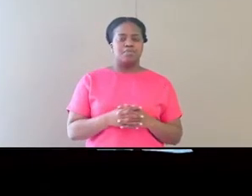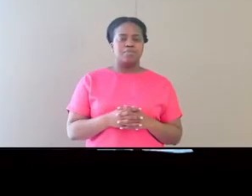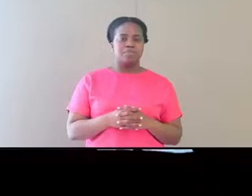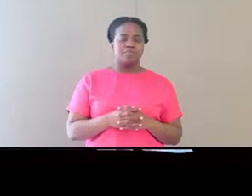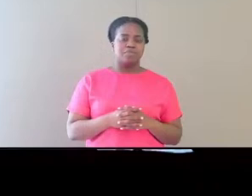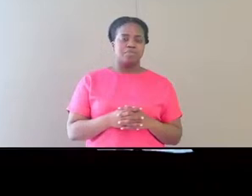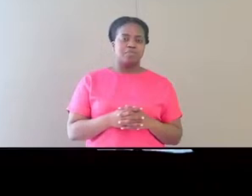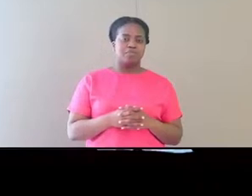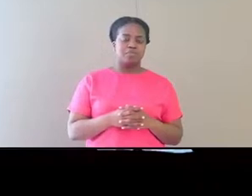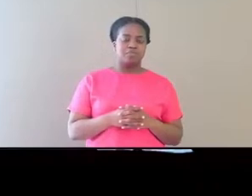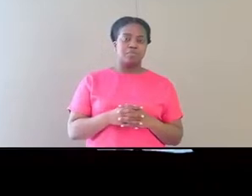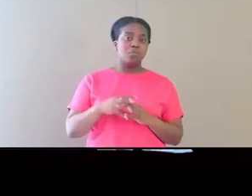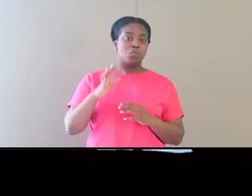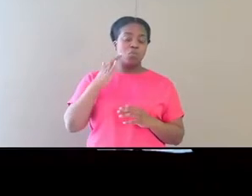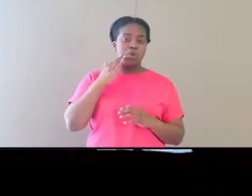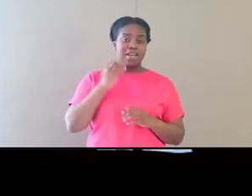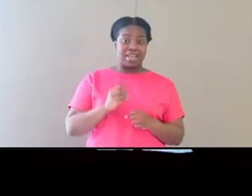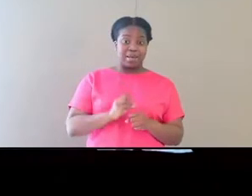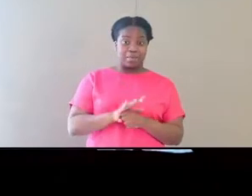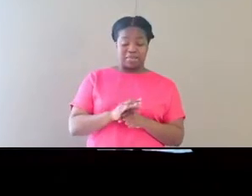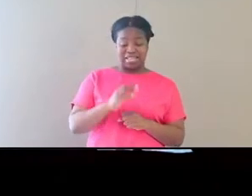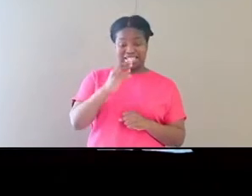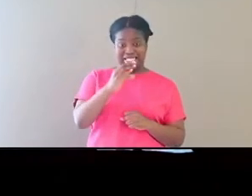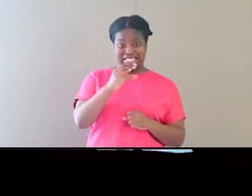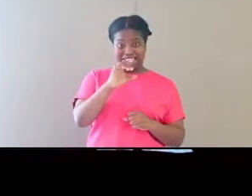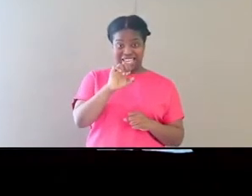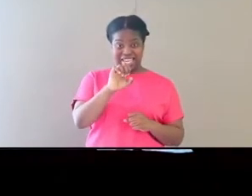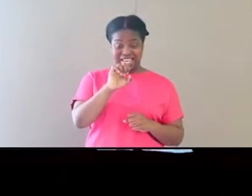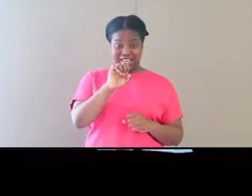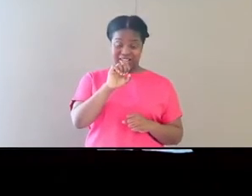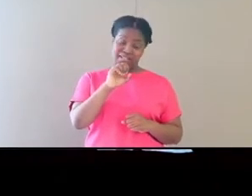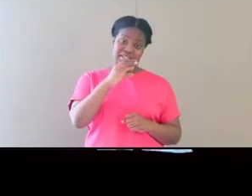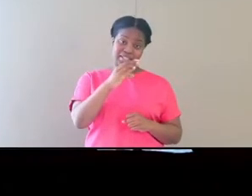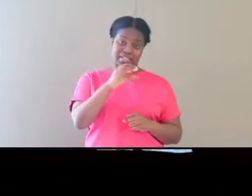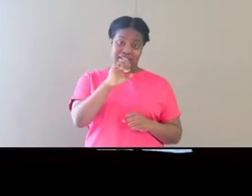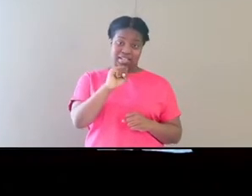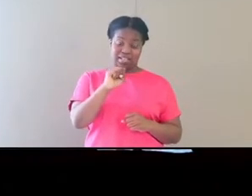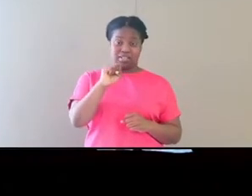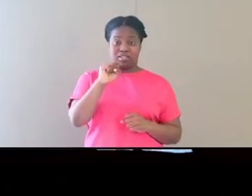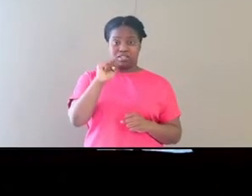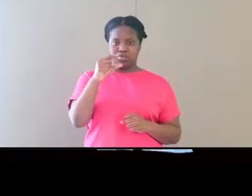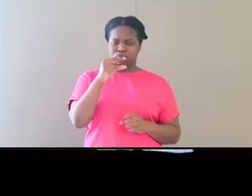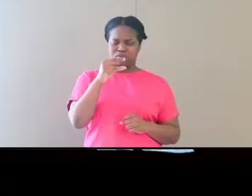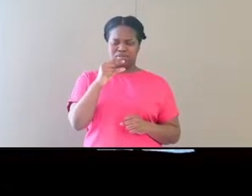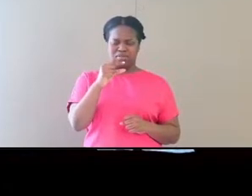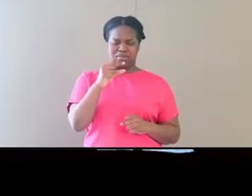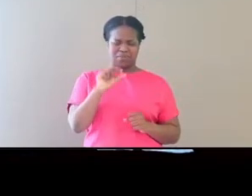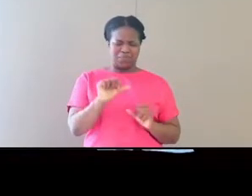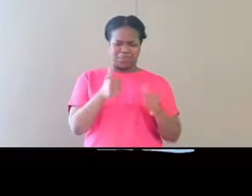The redistributive impacts of the CSG are not that great because the amount is so low.